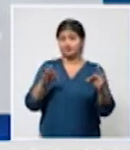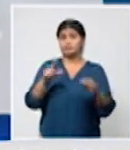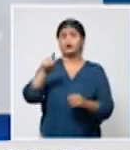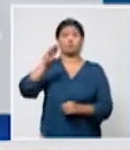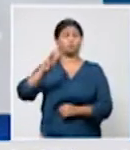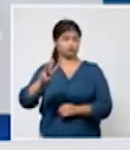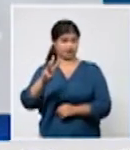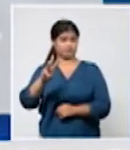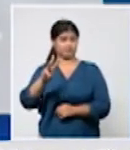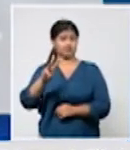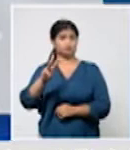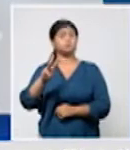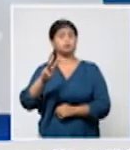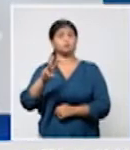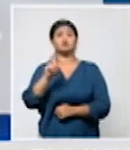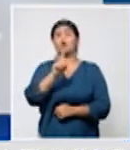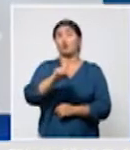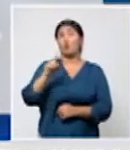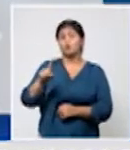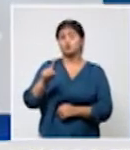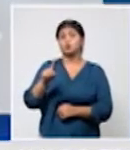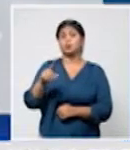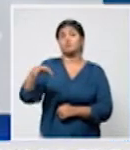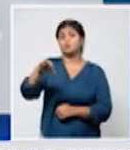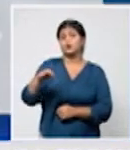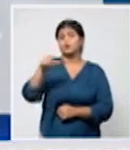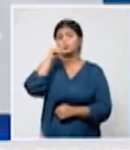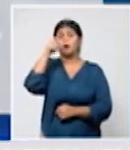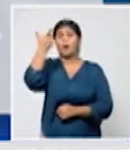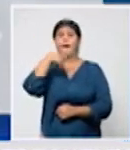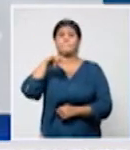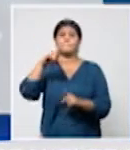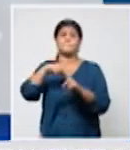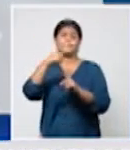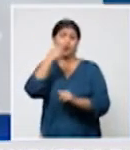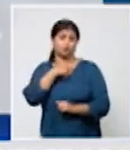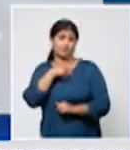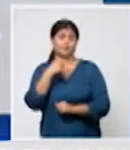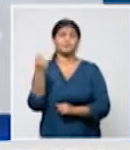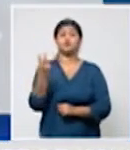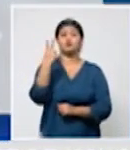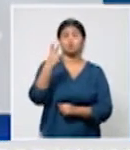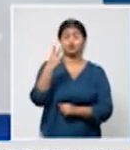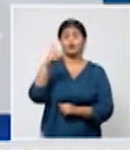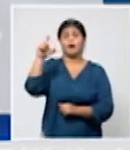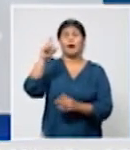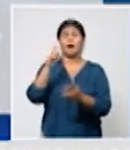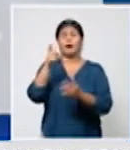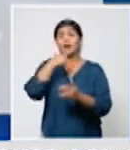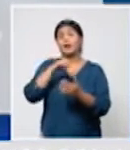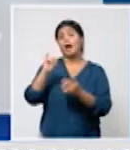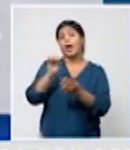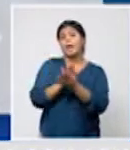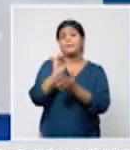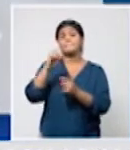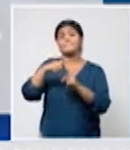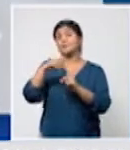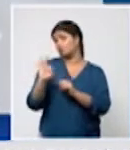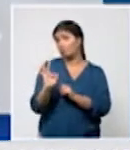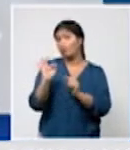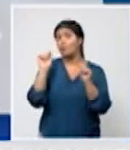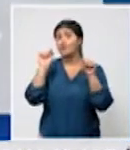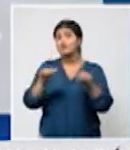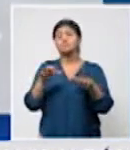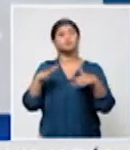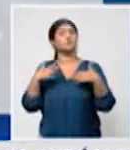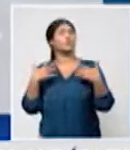Cuba, 2 are from Guantanamo, and there is 1 each from Sancti Spiritus and Havana. These are cases